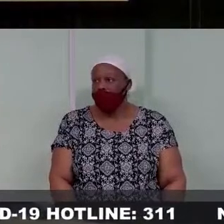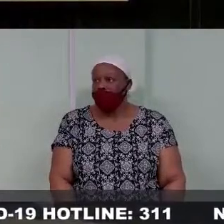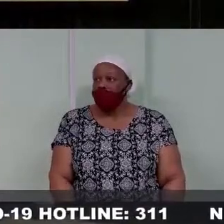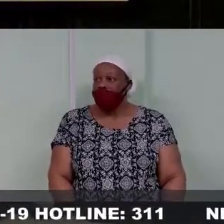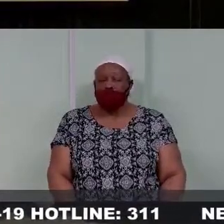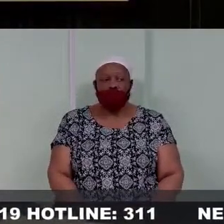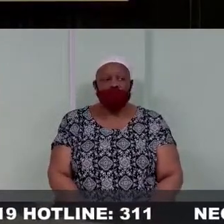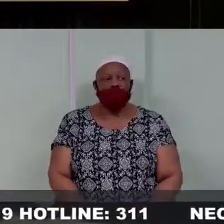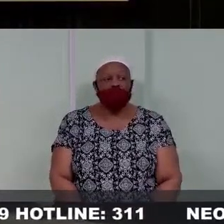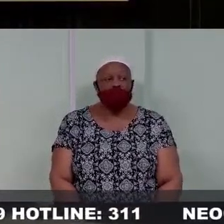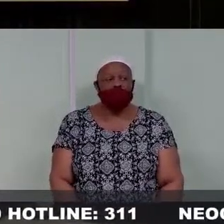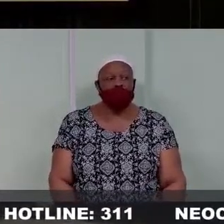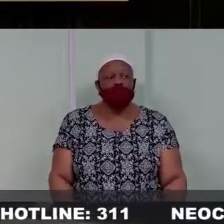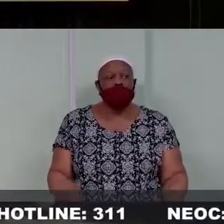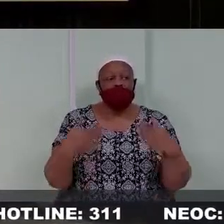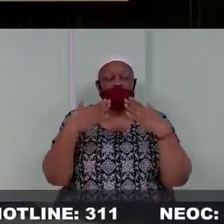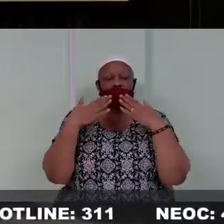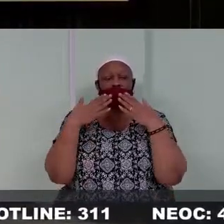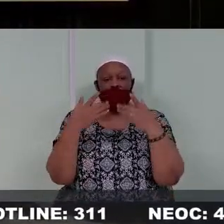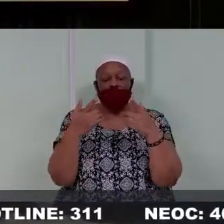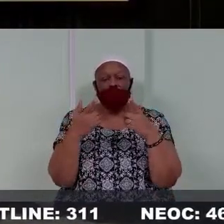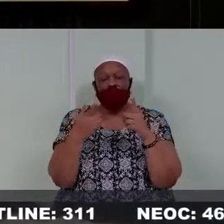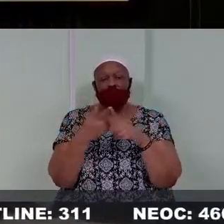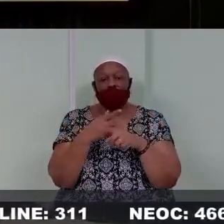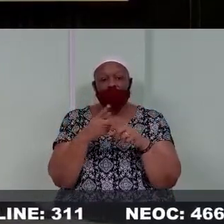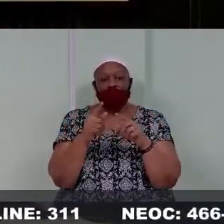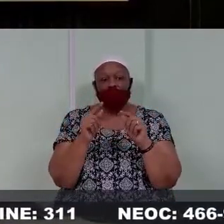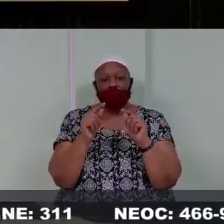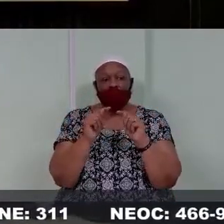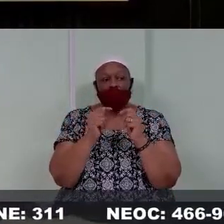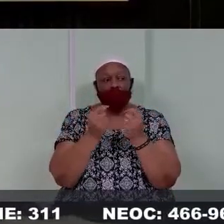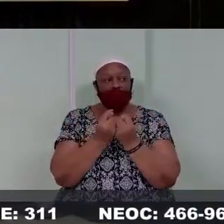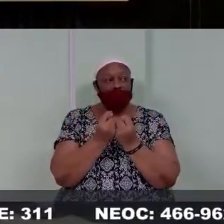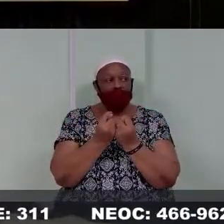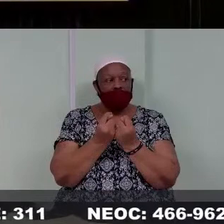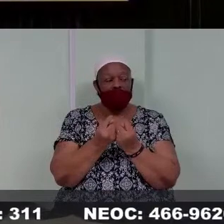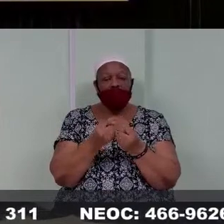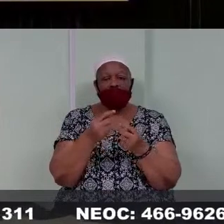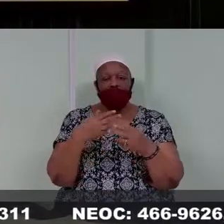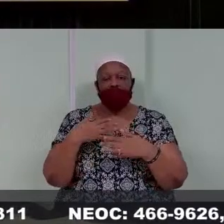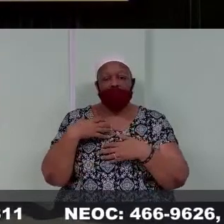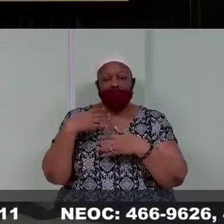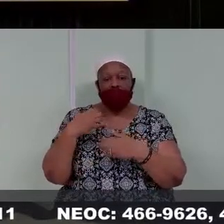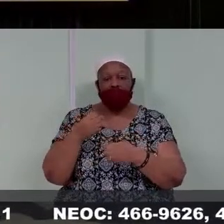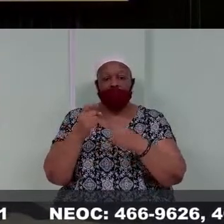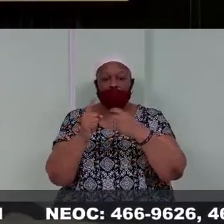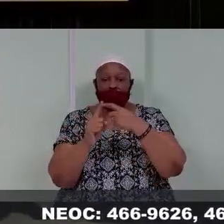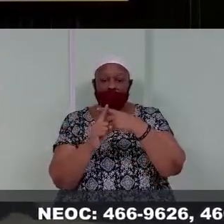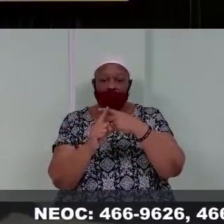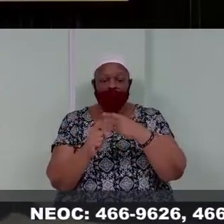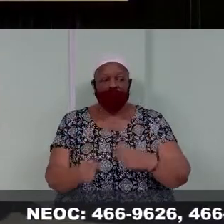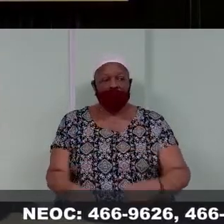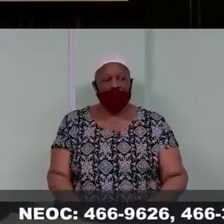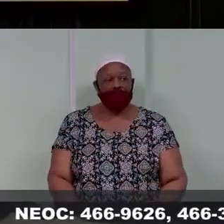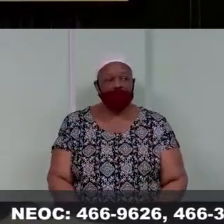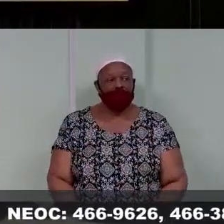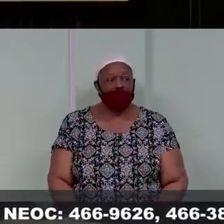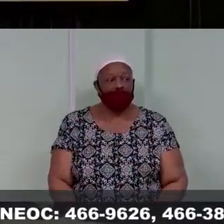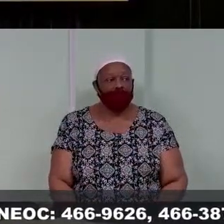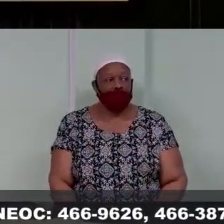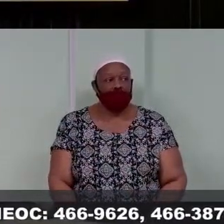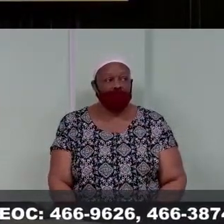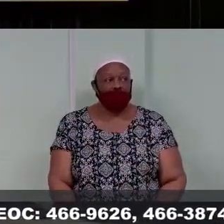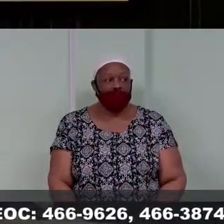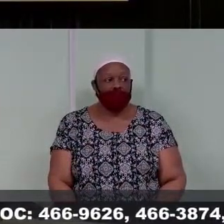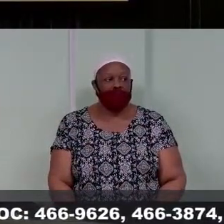Thank you very much to Health Plus Pharmacy. I now invite the